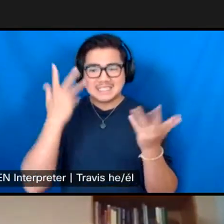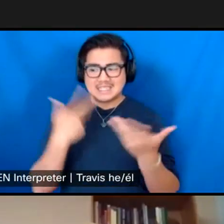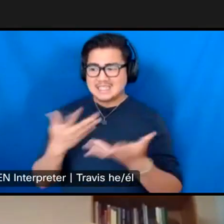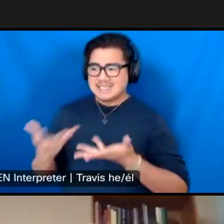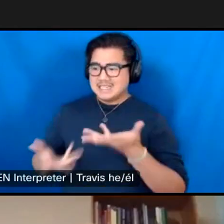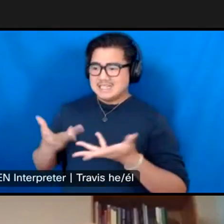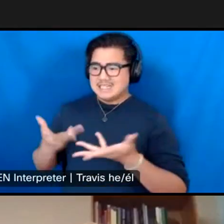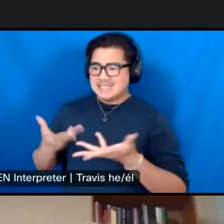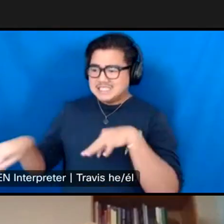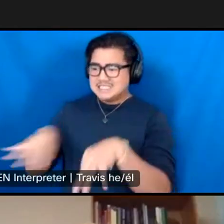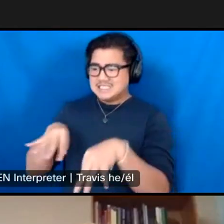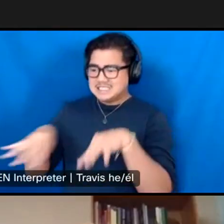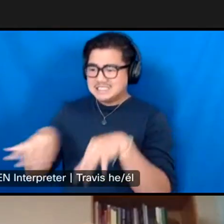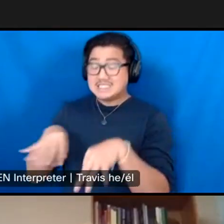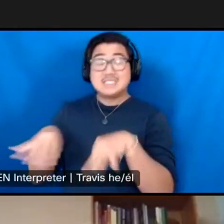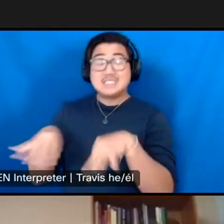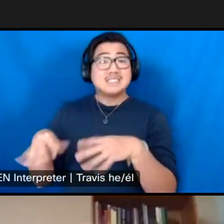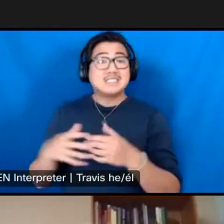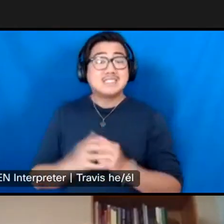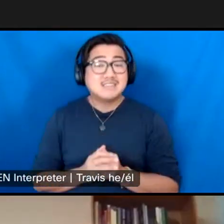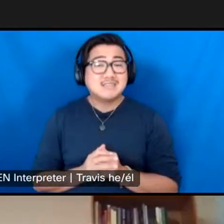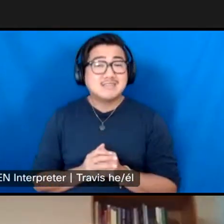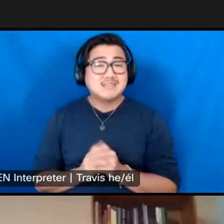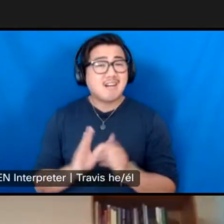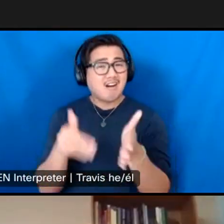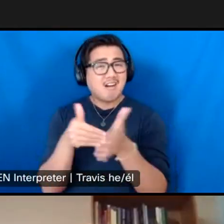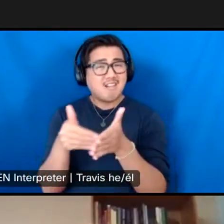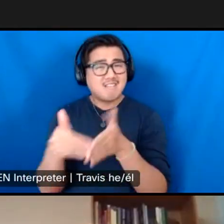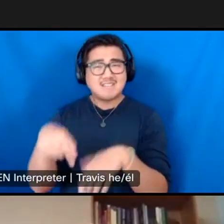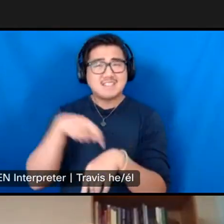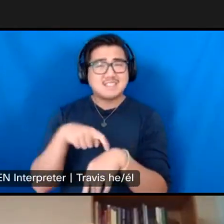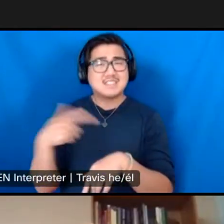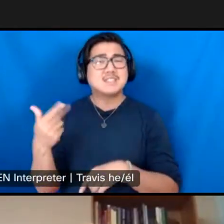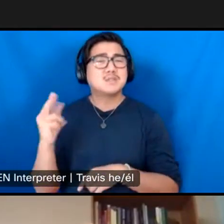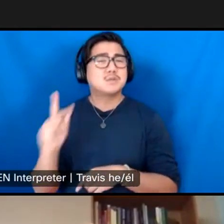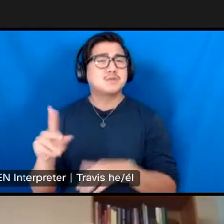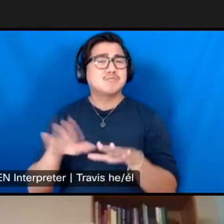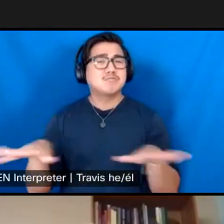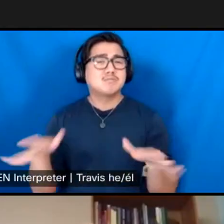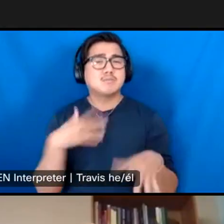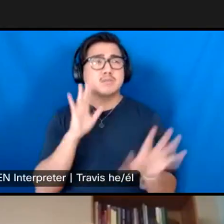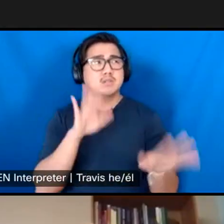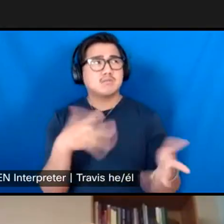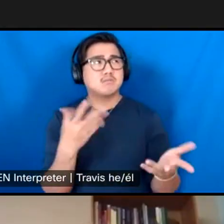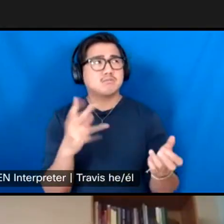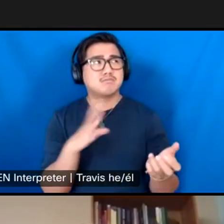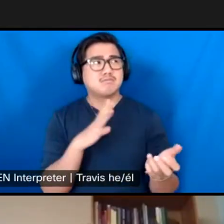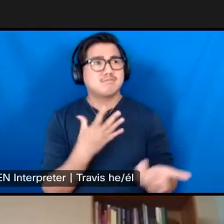where children who many times can be so much closer to spirit will go, okay,